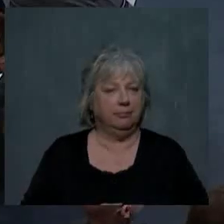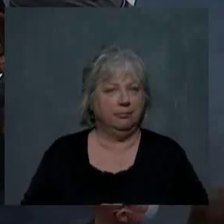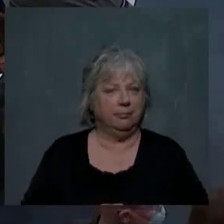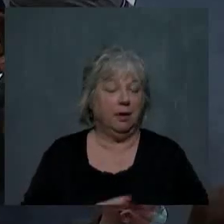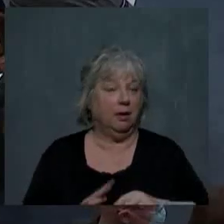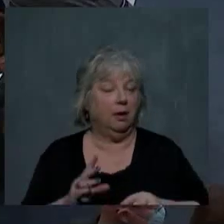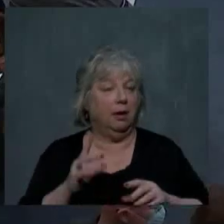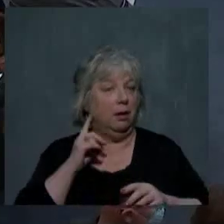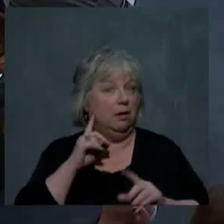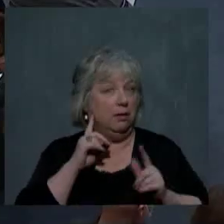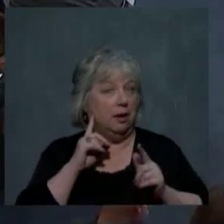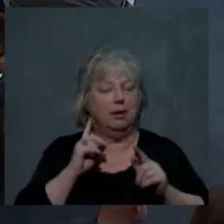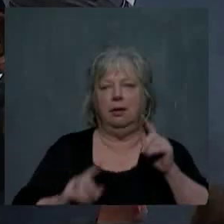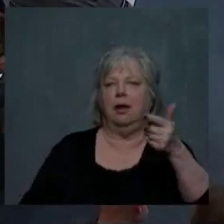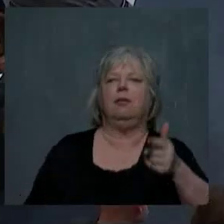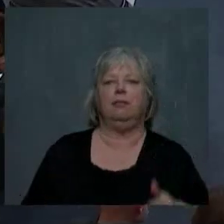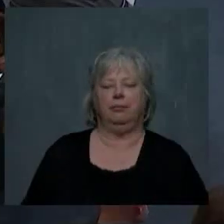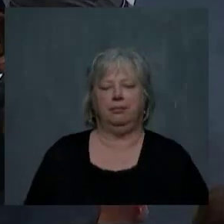Do I hear a second? I second.